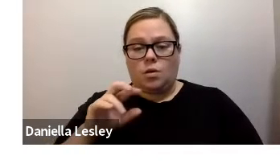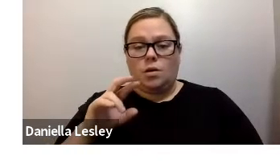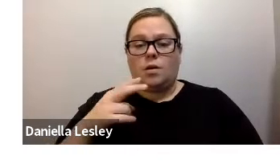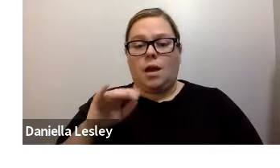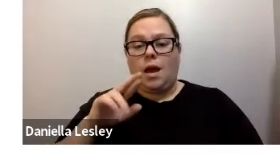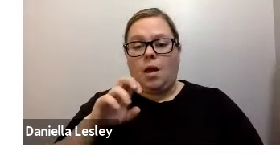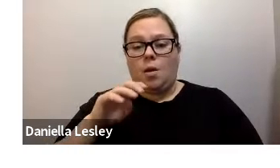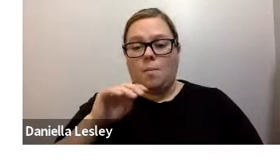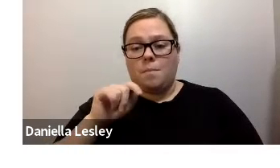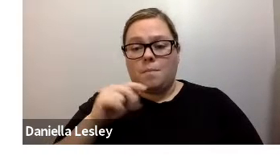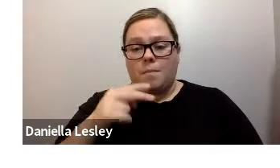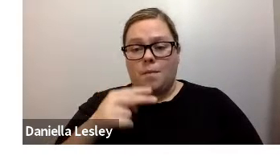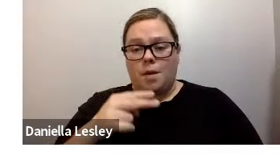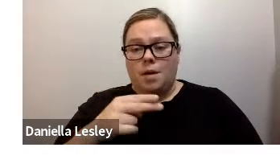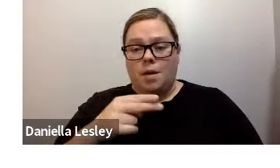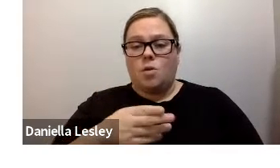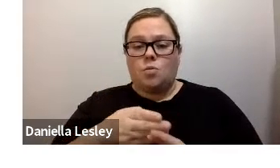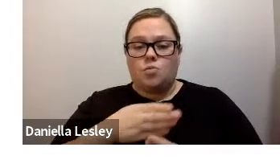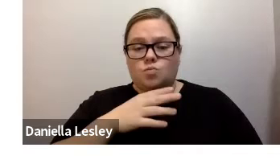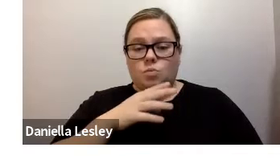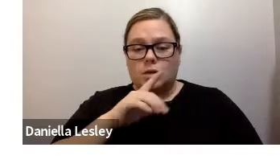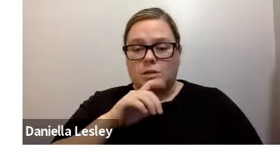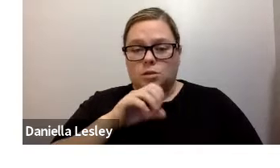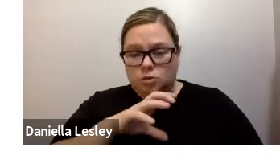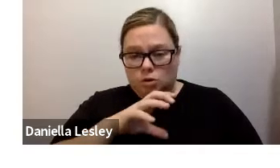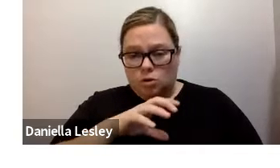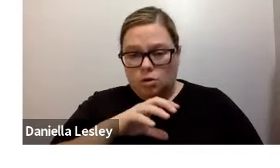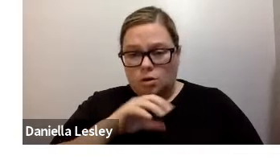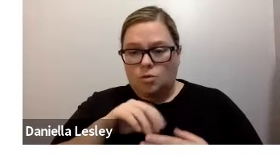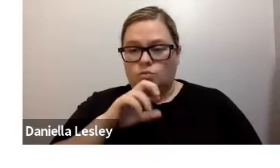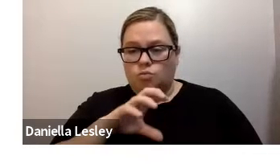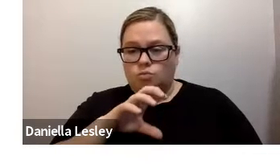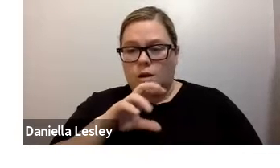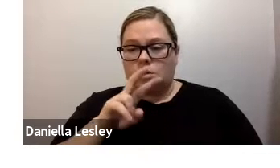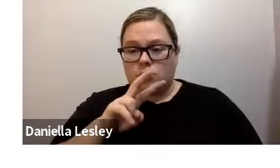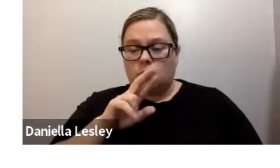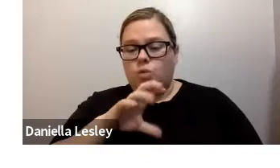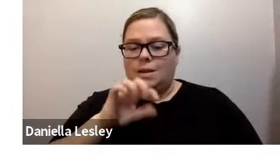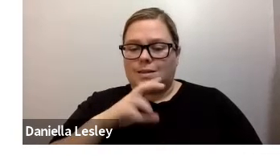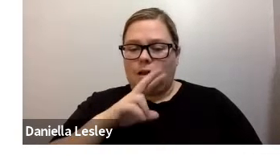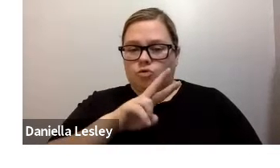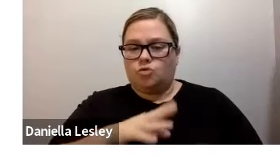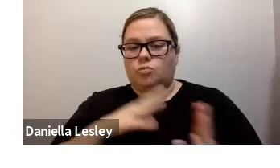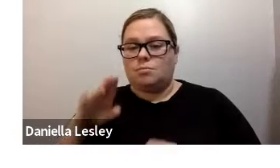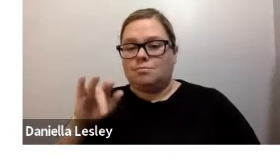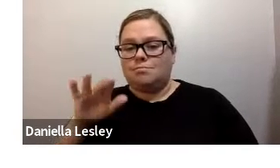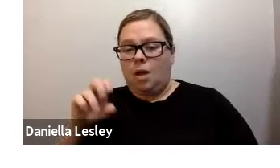2, and Dr. Byron Lai, he was a pre-doc in RERCTech 3, and you will hear about their